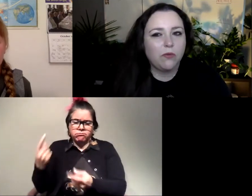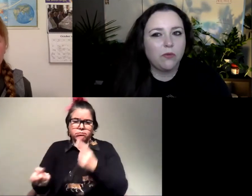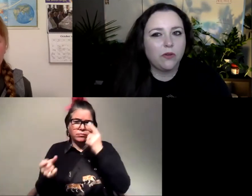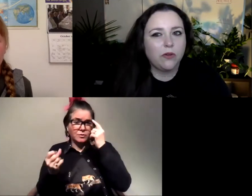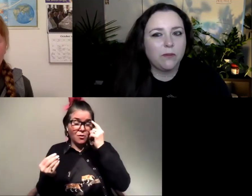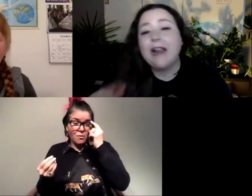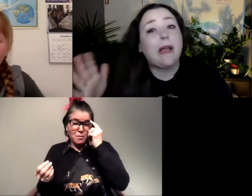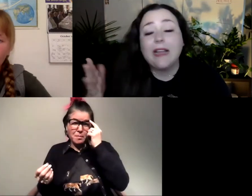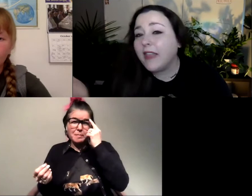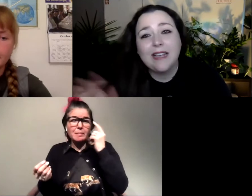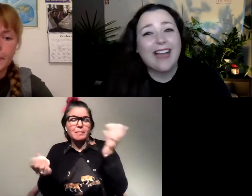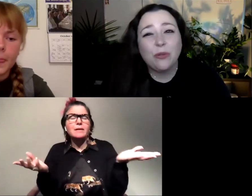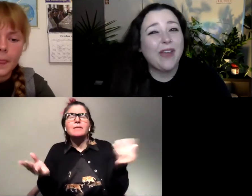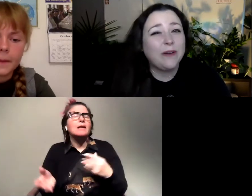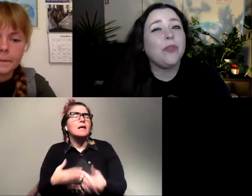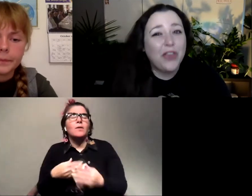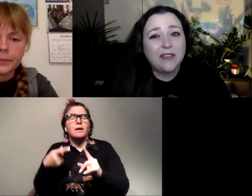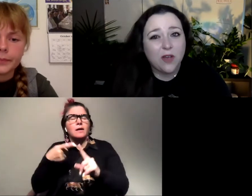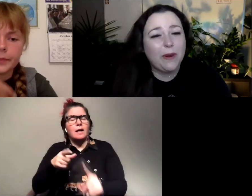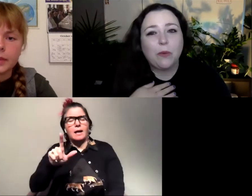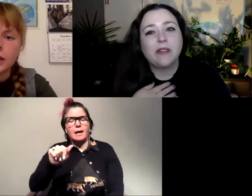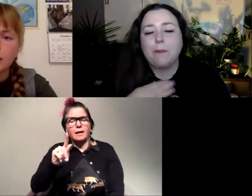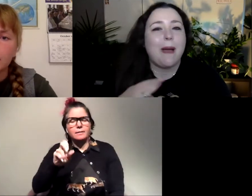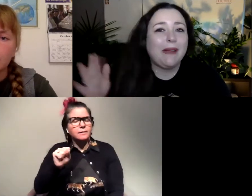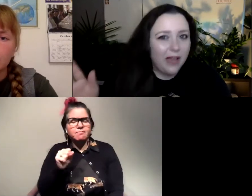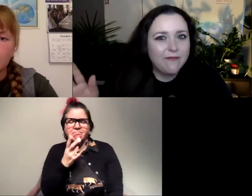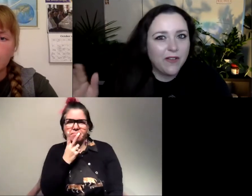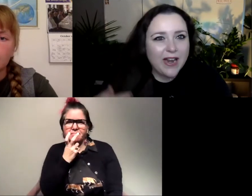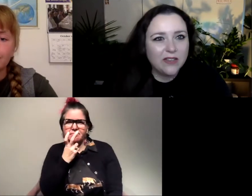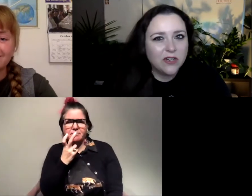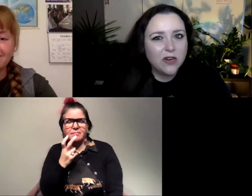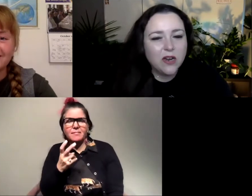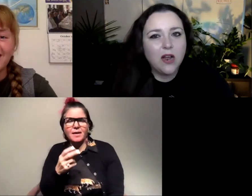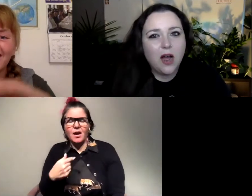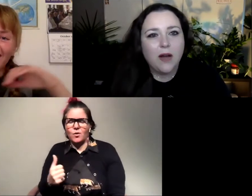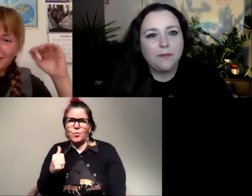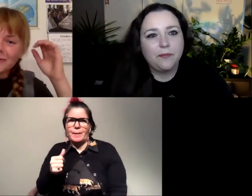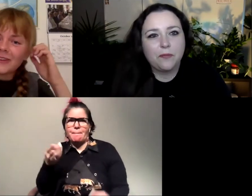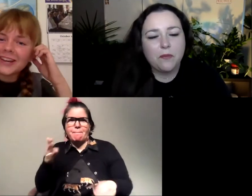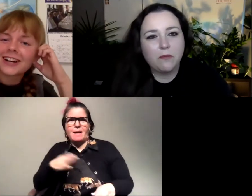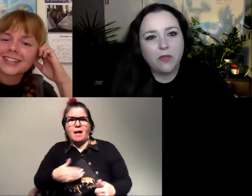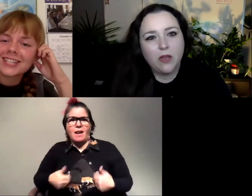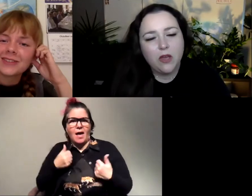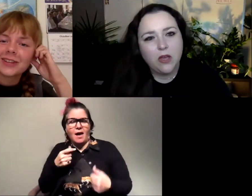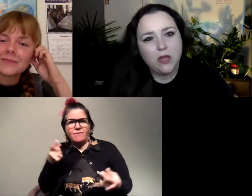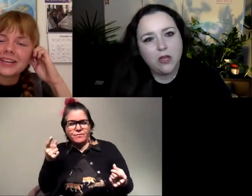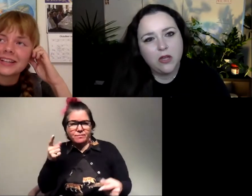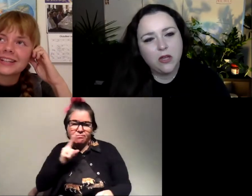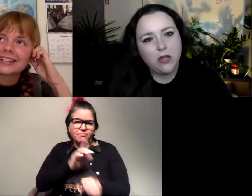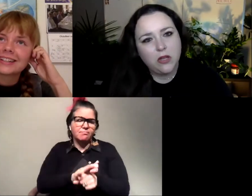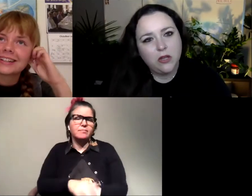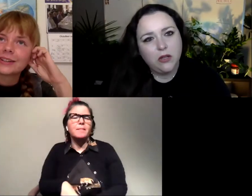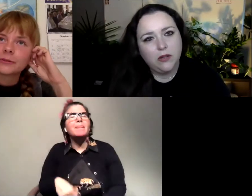So, but anyway, in lakes, I don't think so, but I wouldn't like bet my life on that answer. I have a vague recollection of there